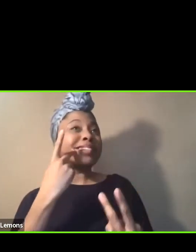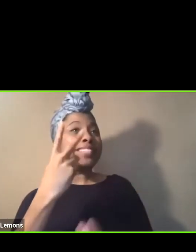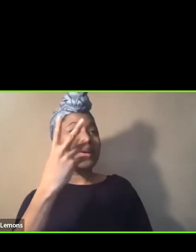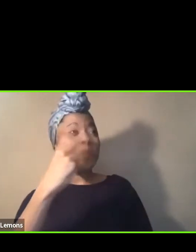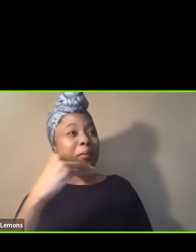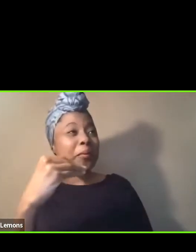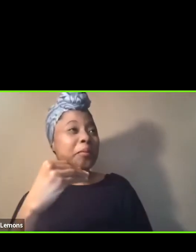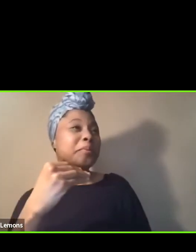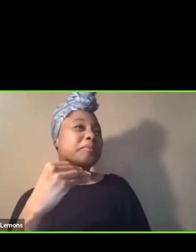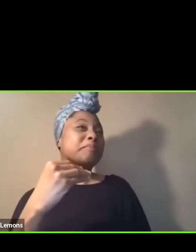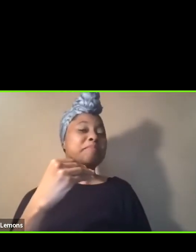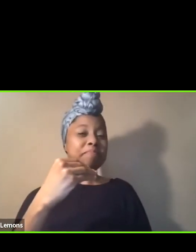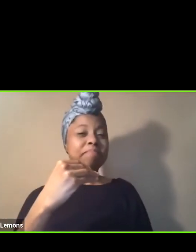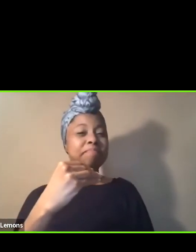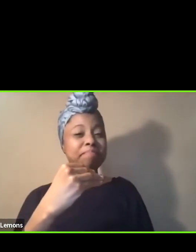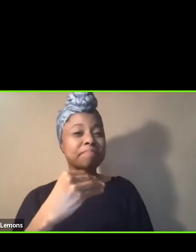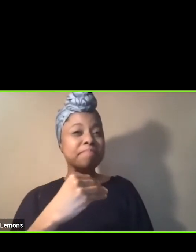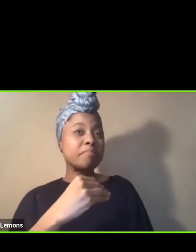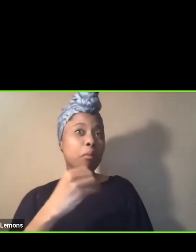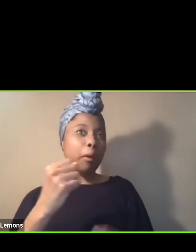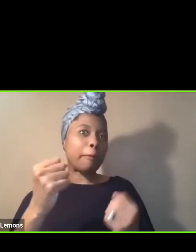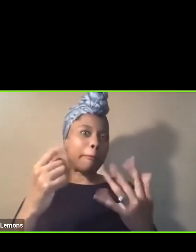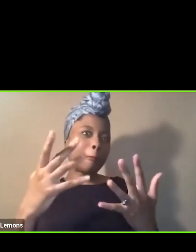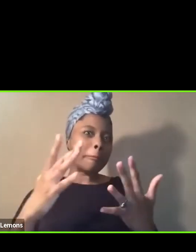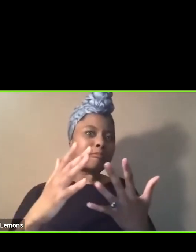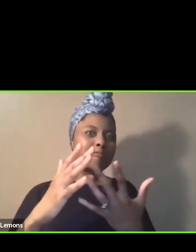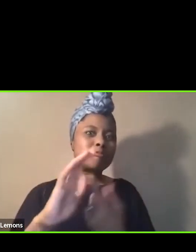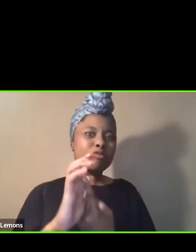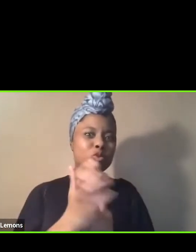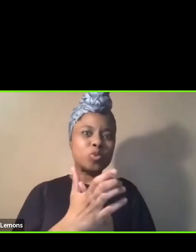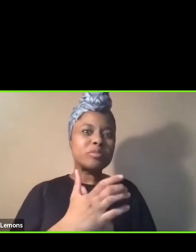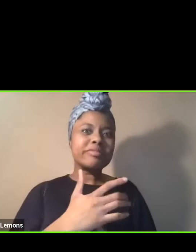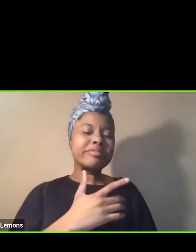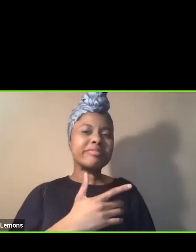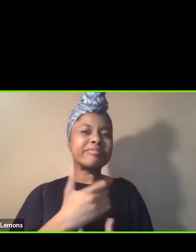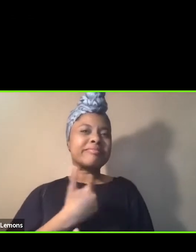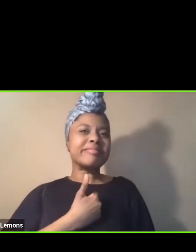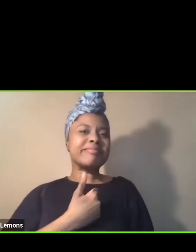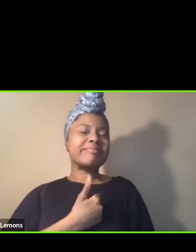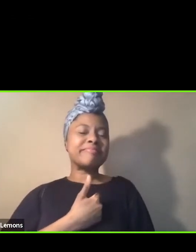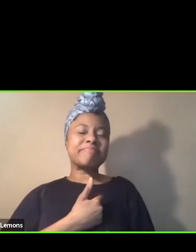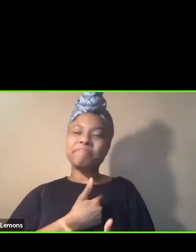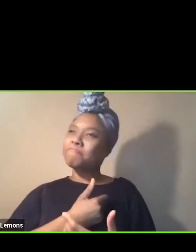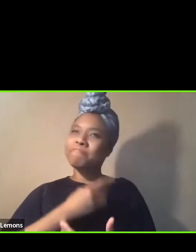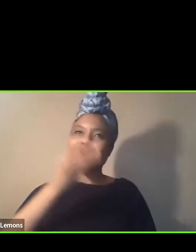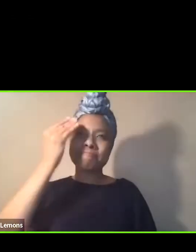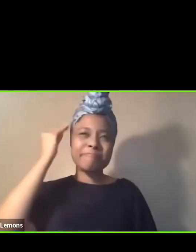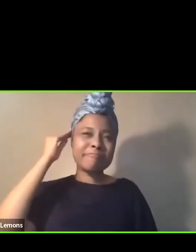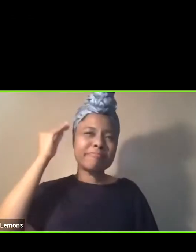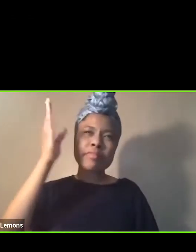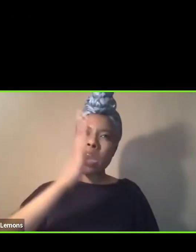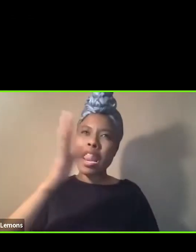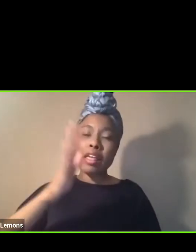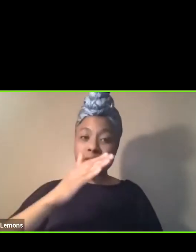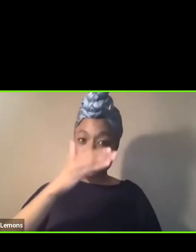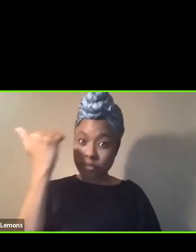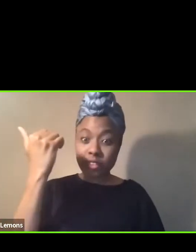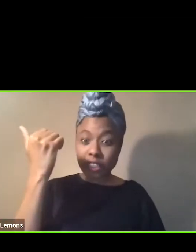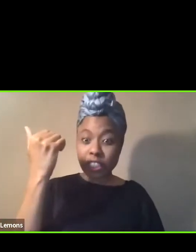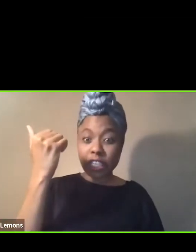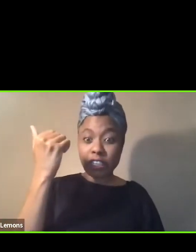my multiplicity, I'll never forget I came home from school one